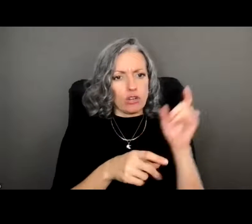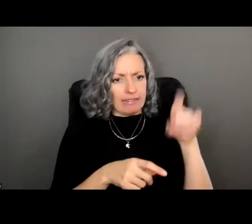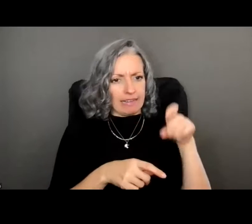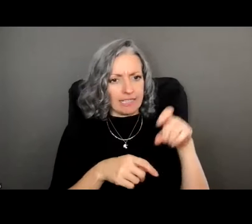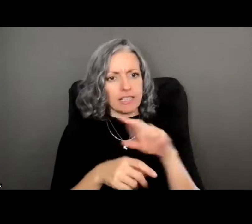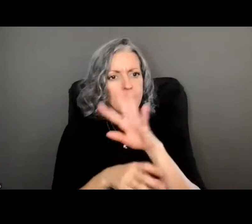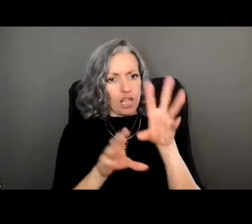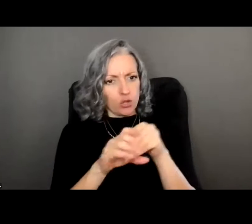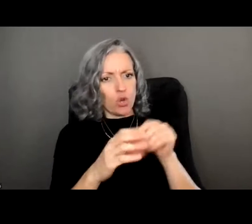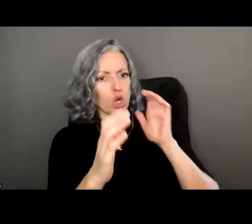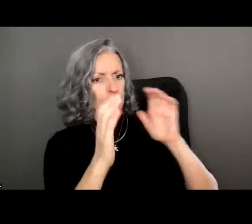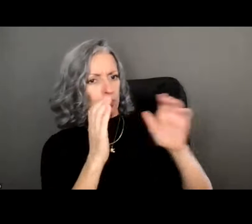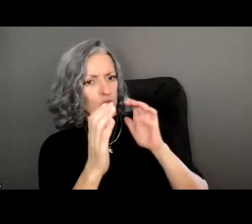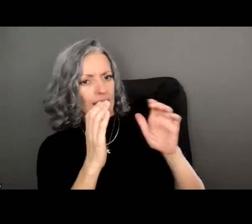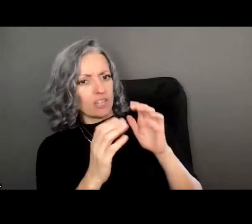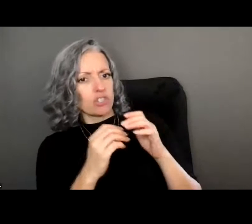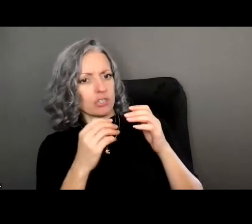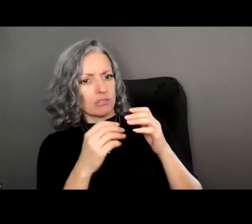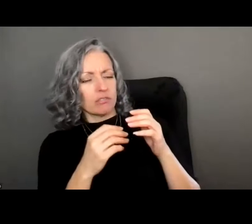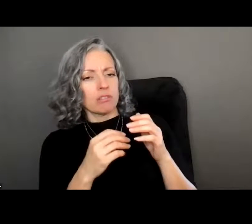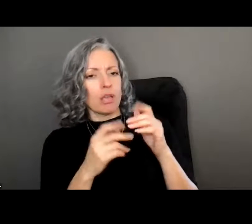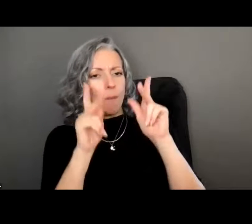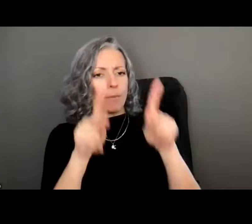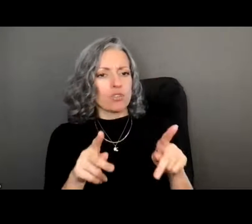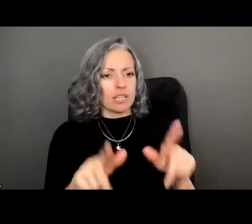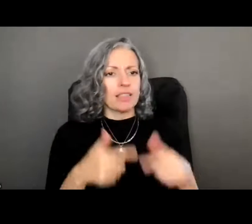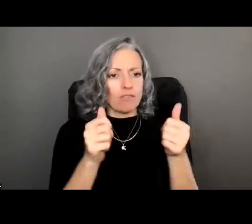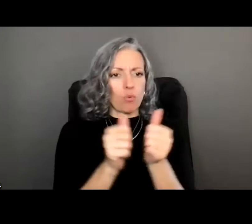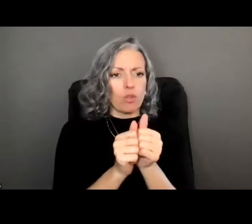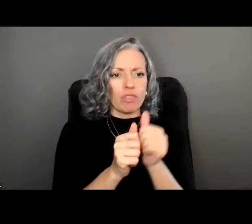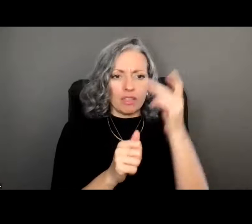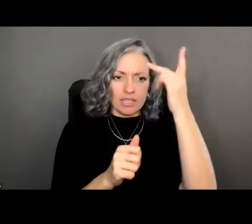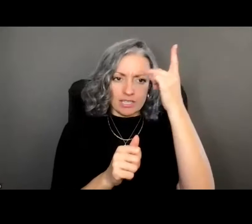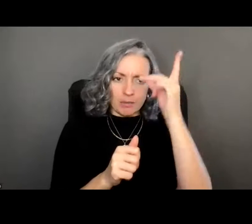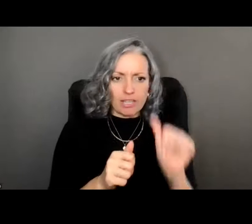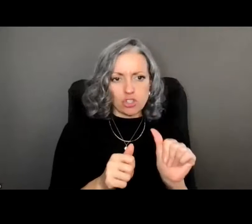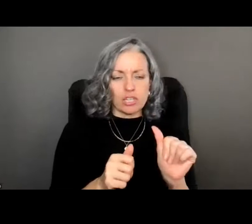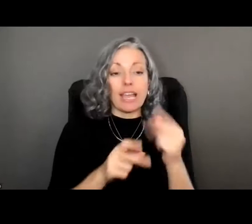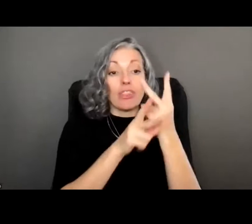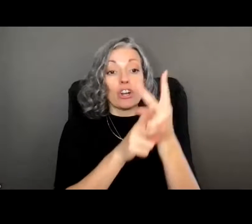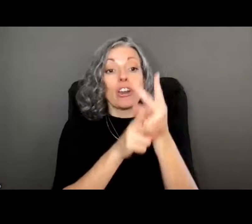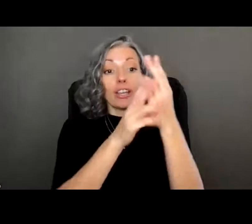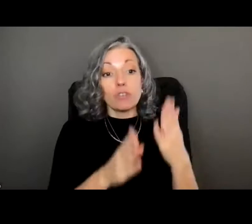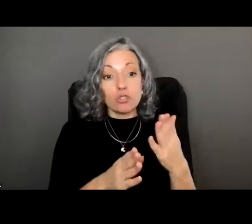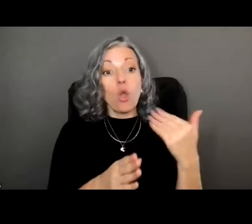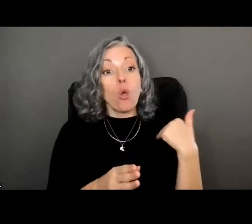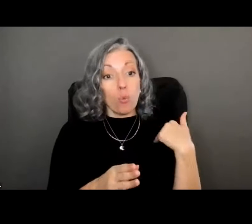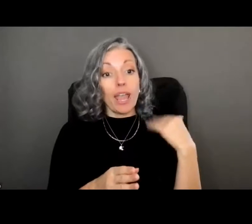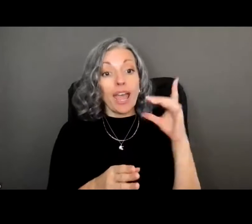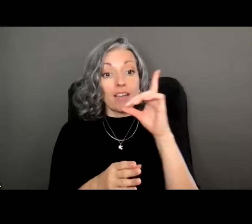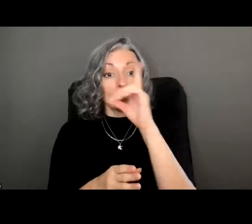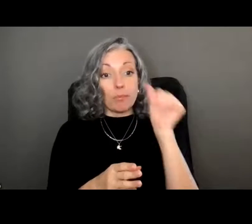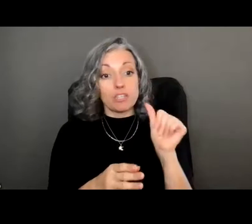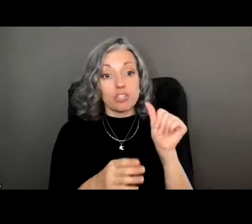including communication strategies of persons living with dementia and their caregivers. We have the Dementia Care Aware to help us with